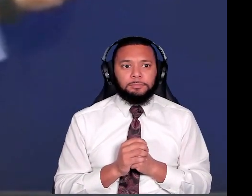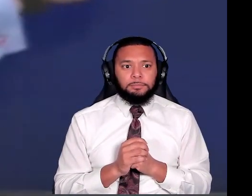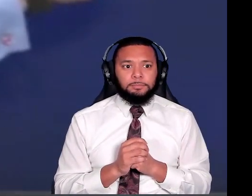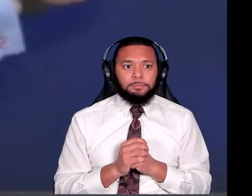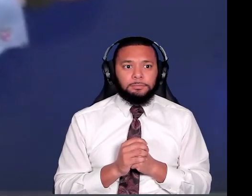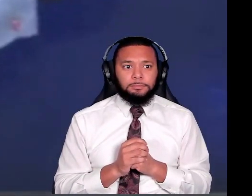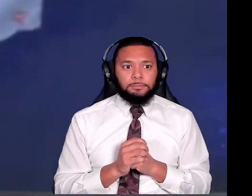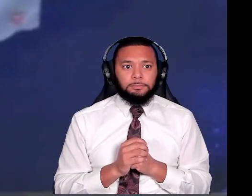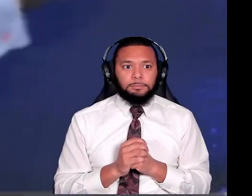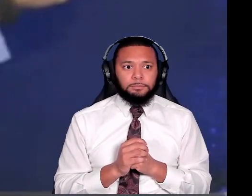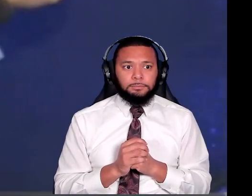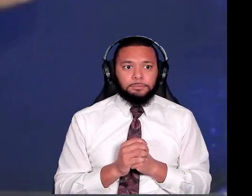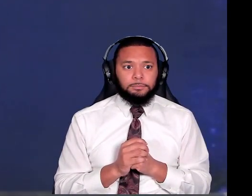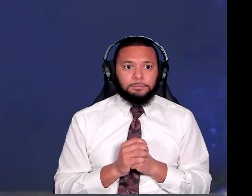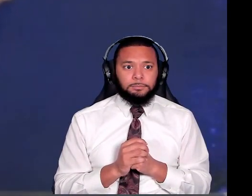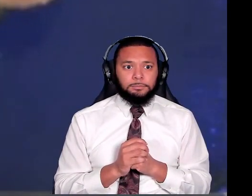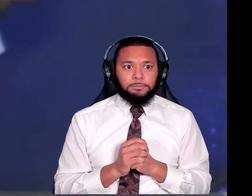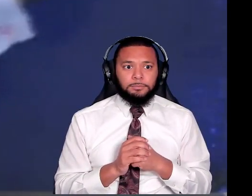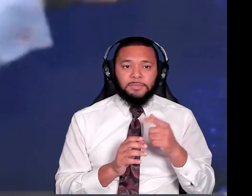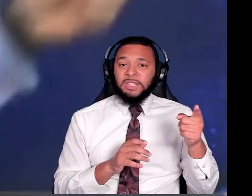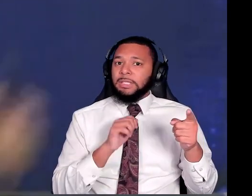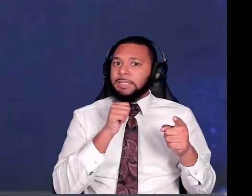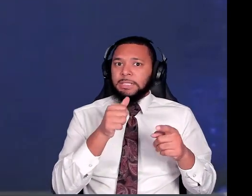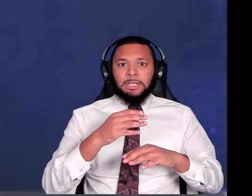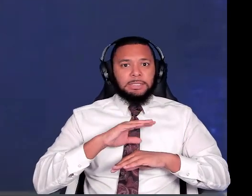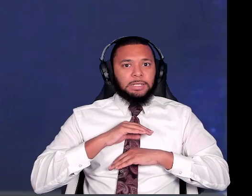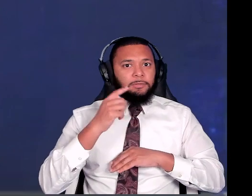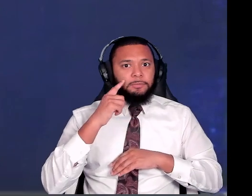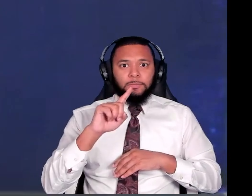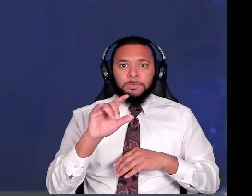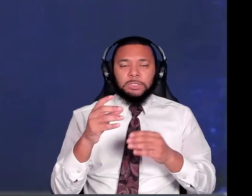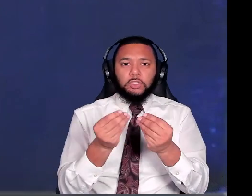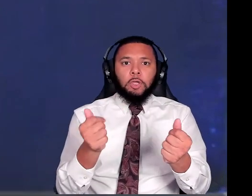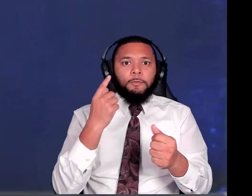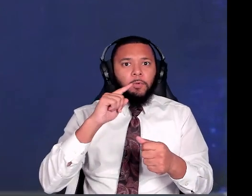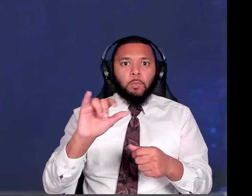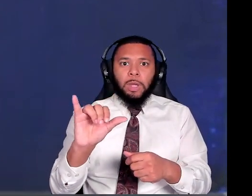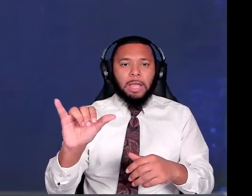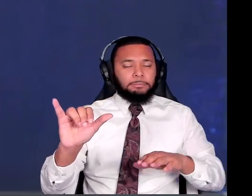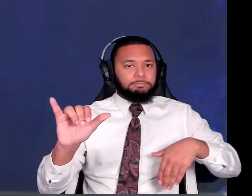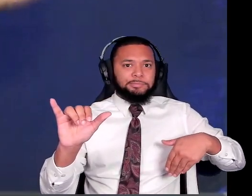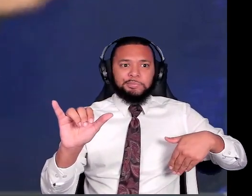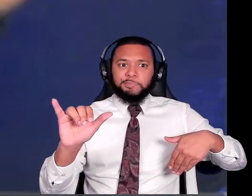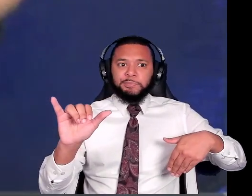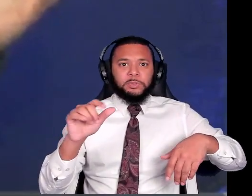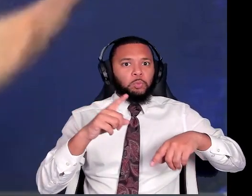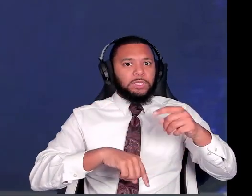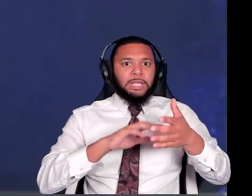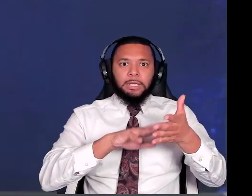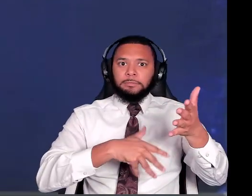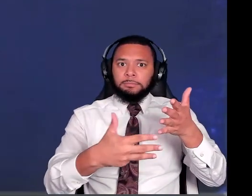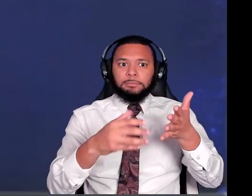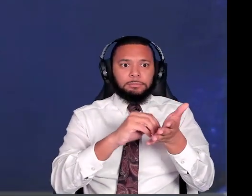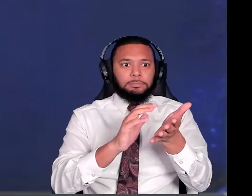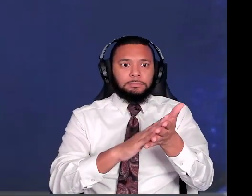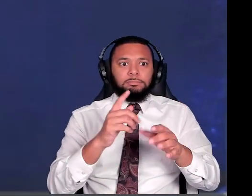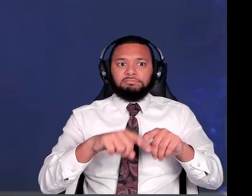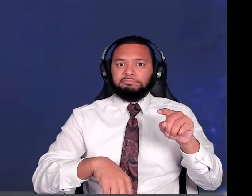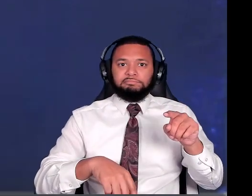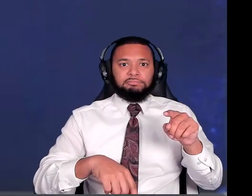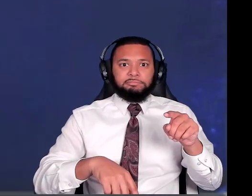Now this is not solved for Y. We can't graph this yet. But let's go ahead and give it a shot.